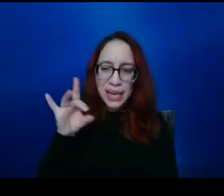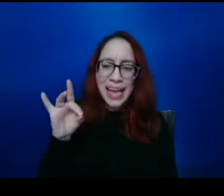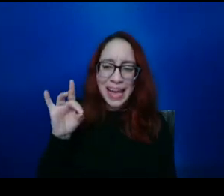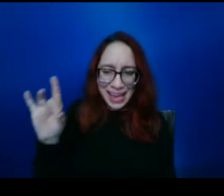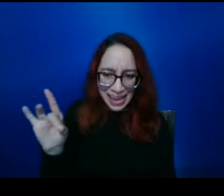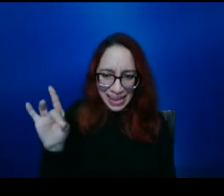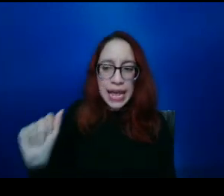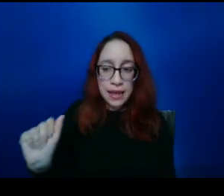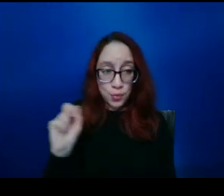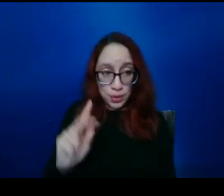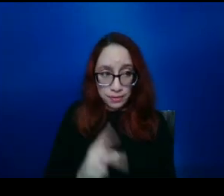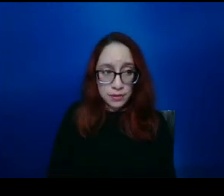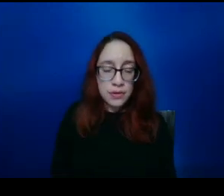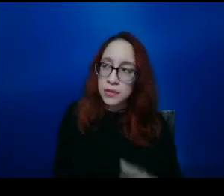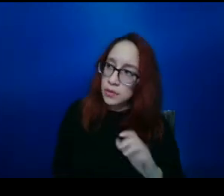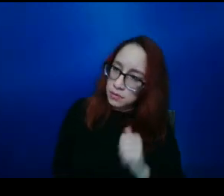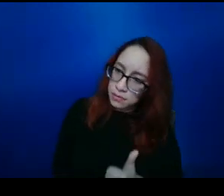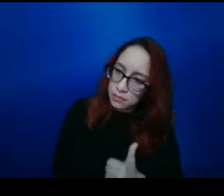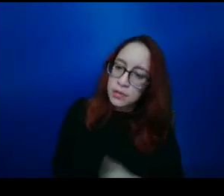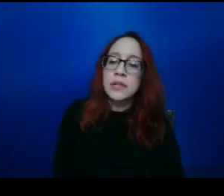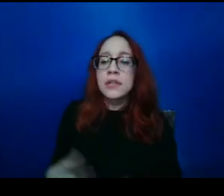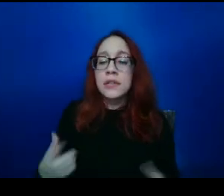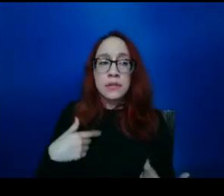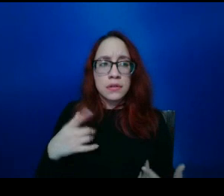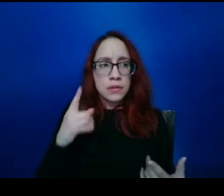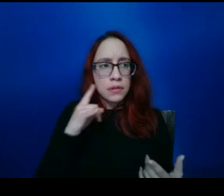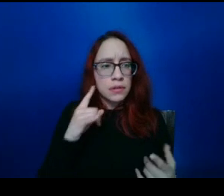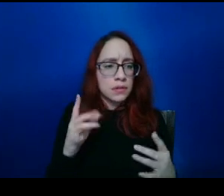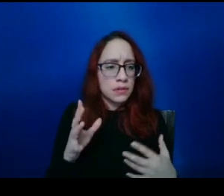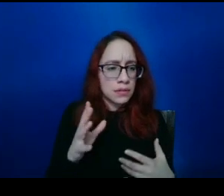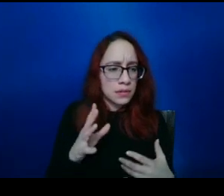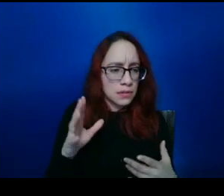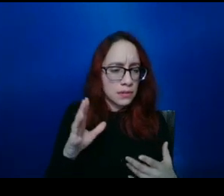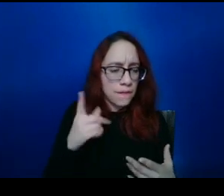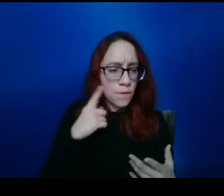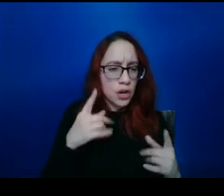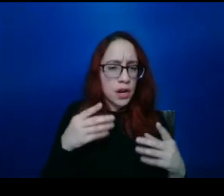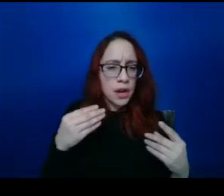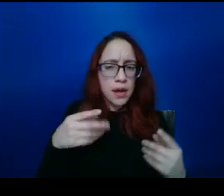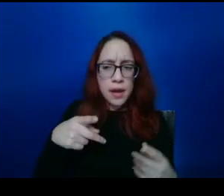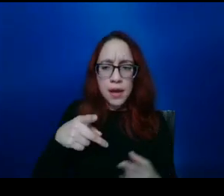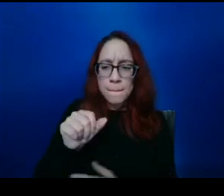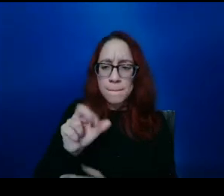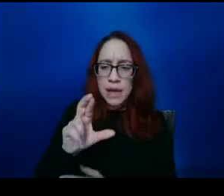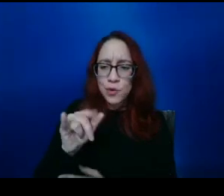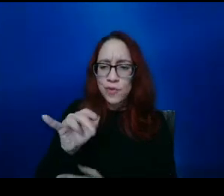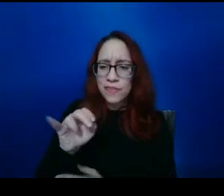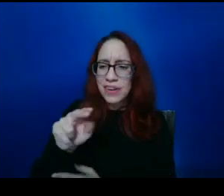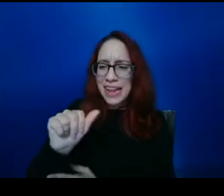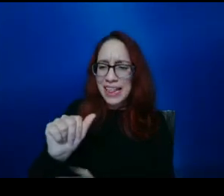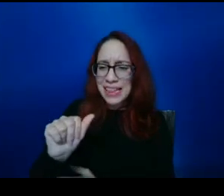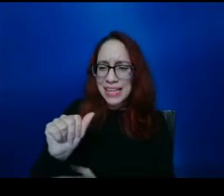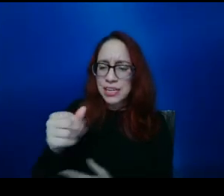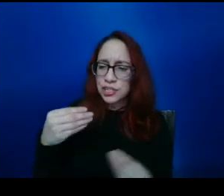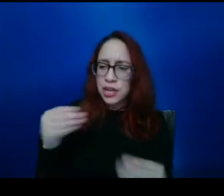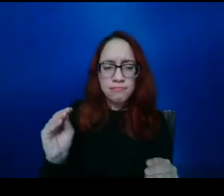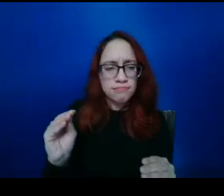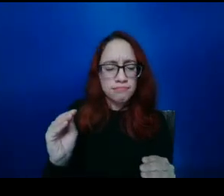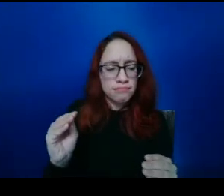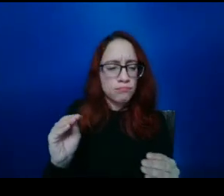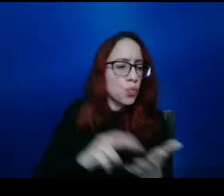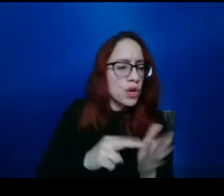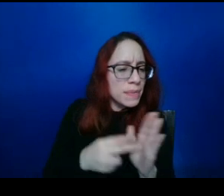all right. Sure. You brought up tenting for paraphernalia shops. I'd like to have a discussion so I understand